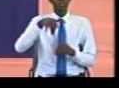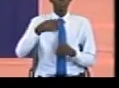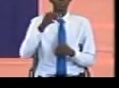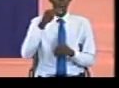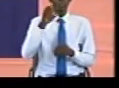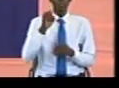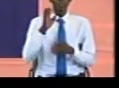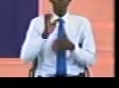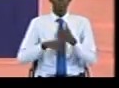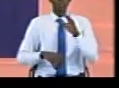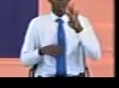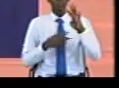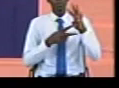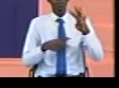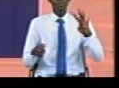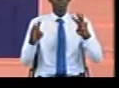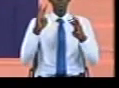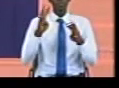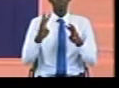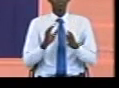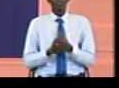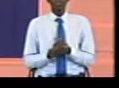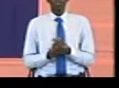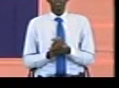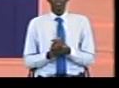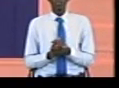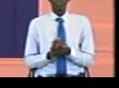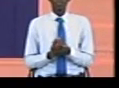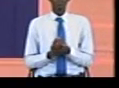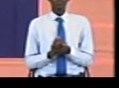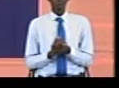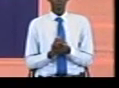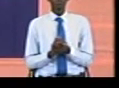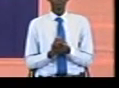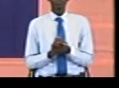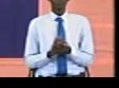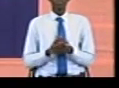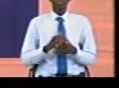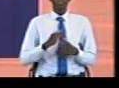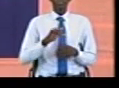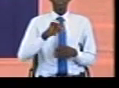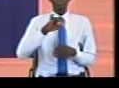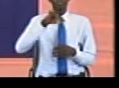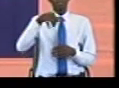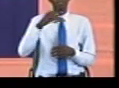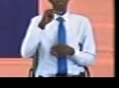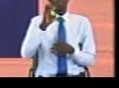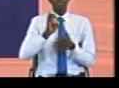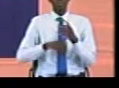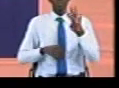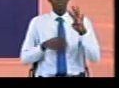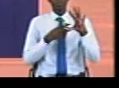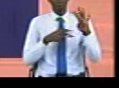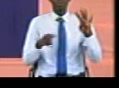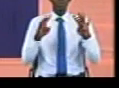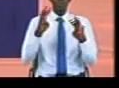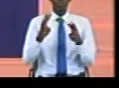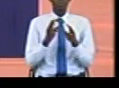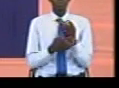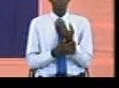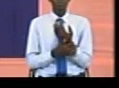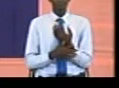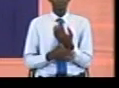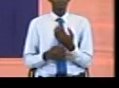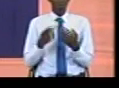4. James chapter 4, verse 4. Ye adulterers and adulteresses, know ye not that